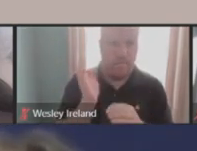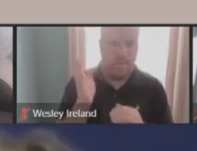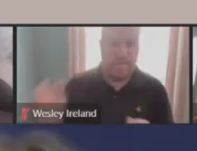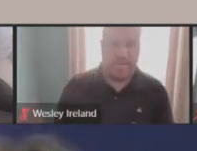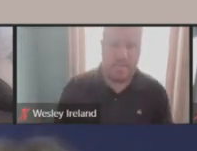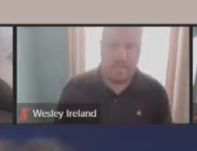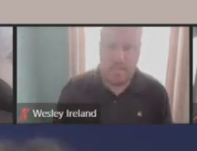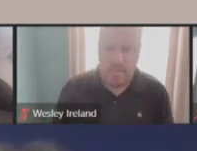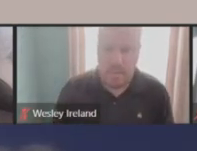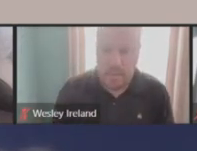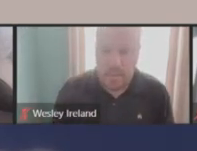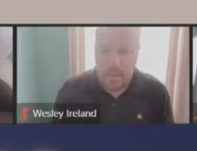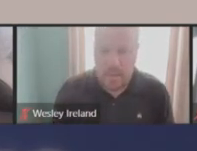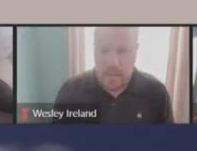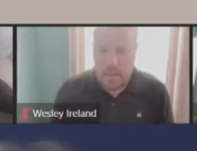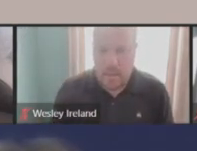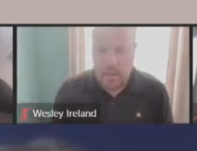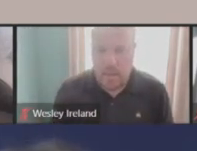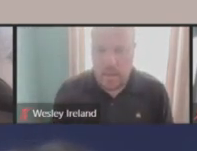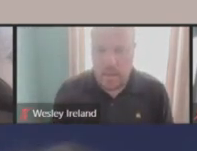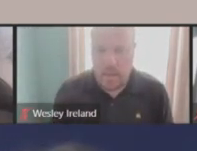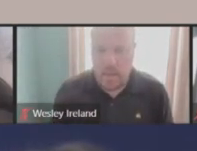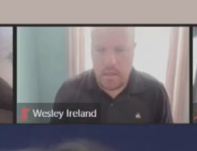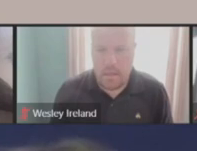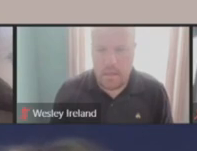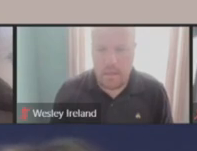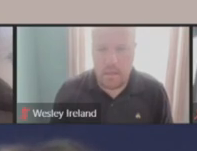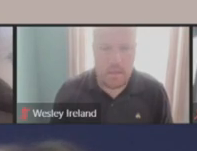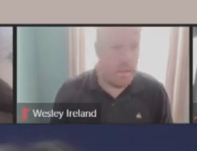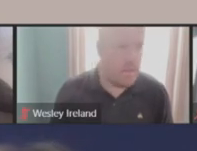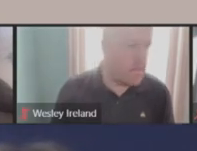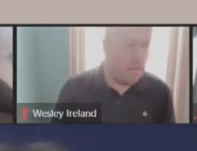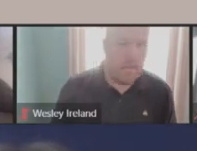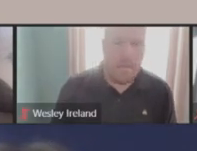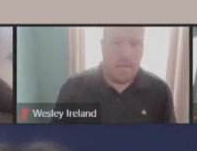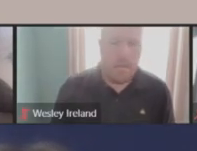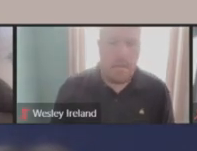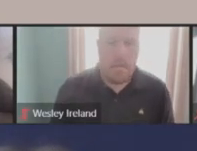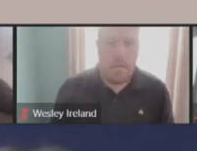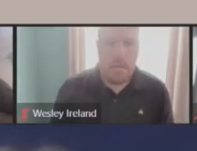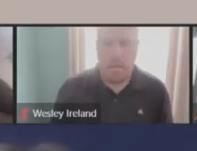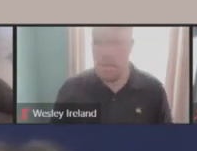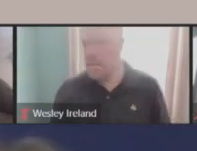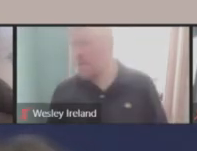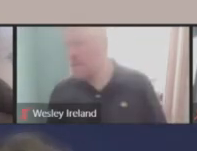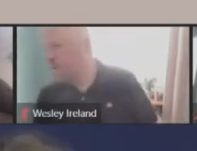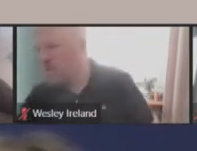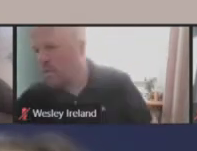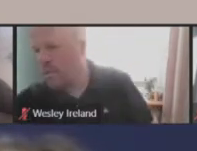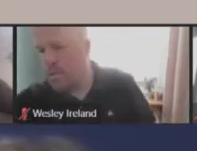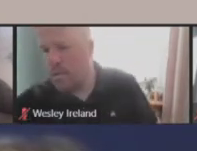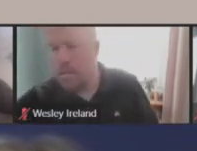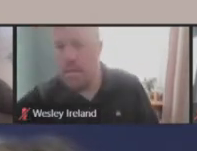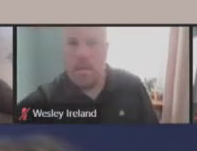So after I give my chair's report, we should hopefully have our guest speakers with us.